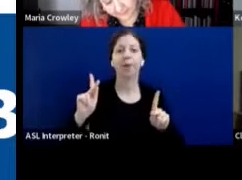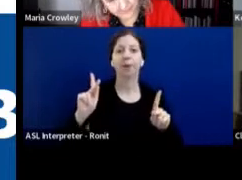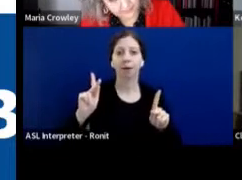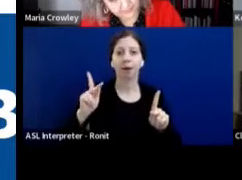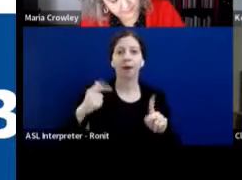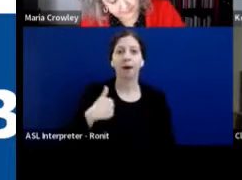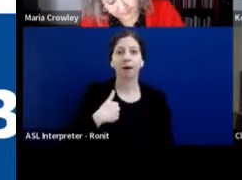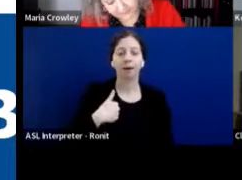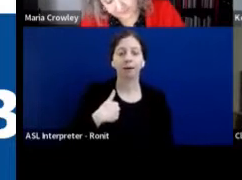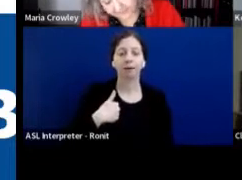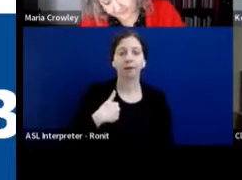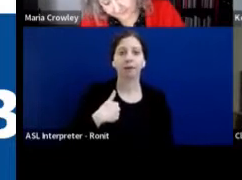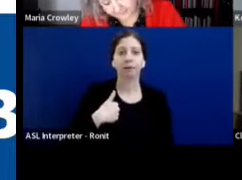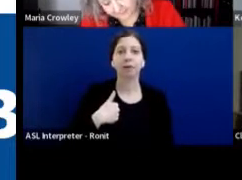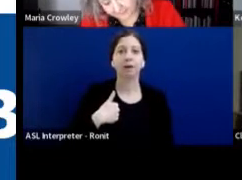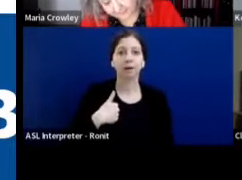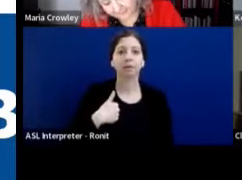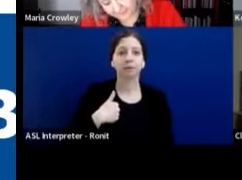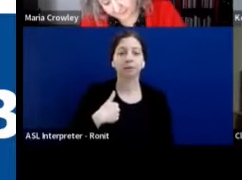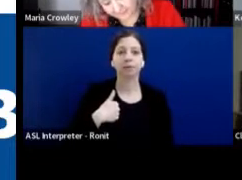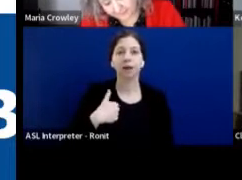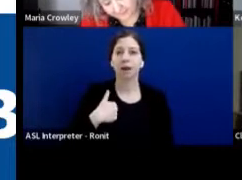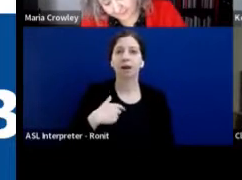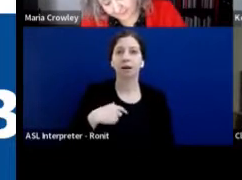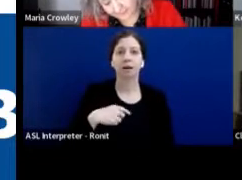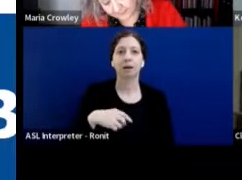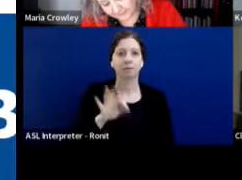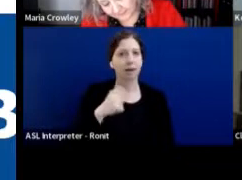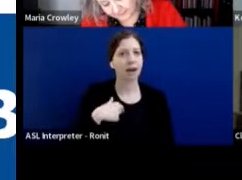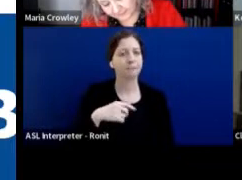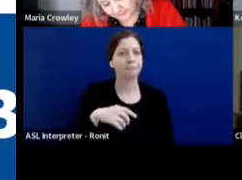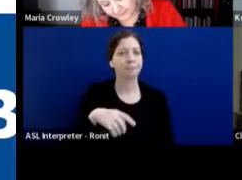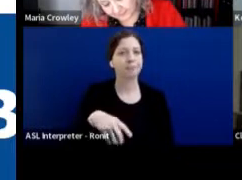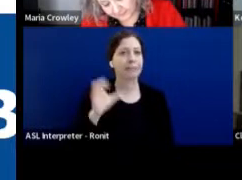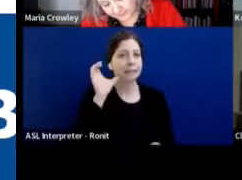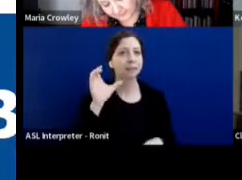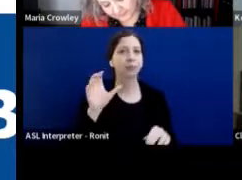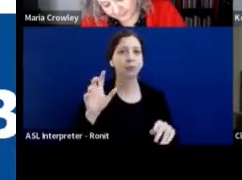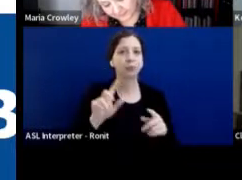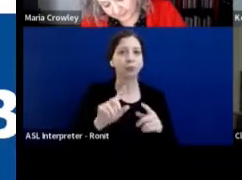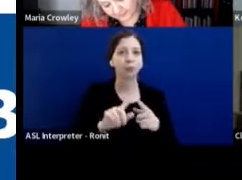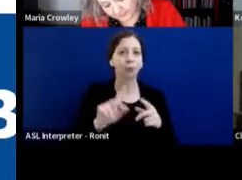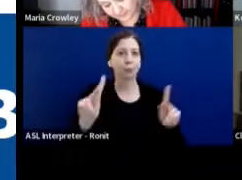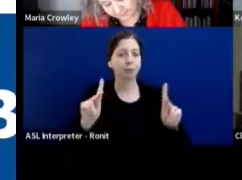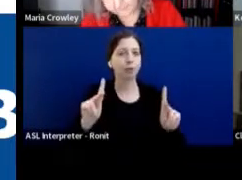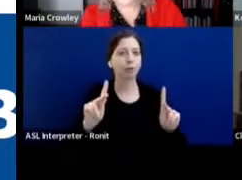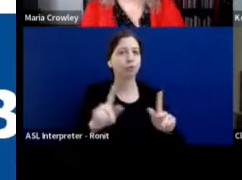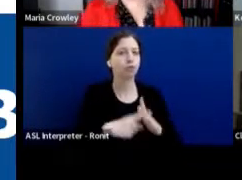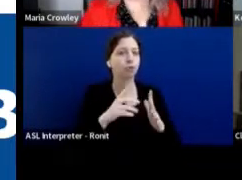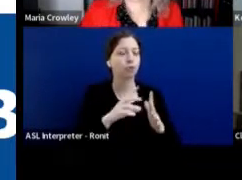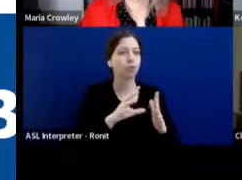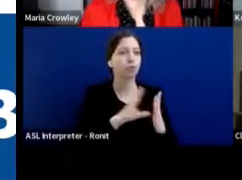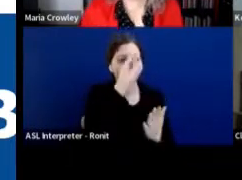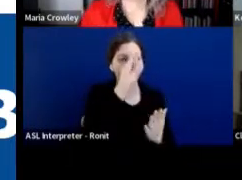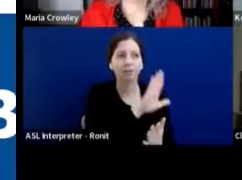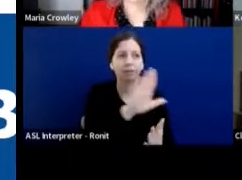I find that listening to people, you start learning of their challenges,